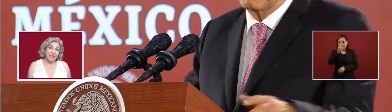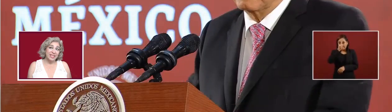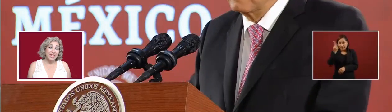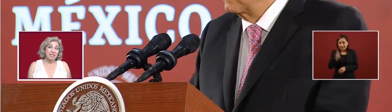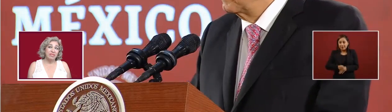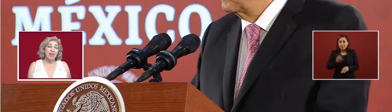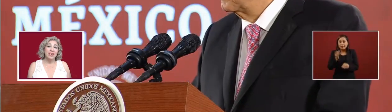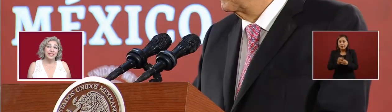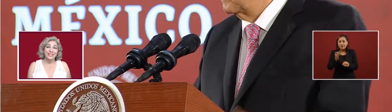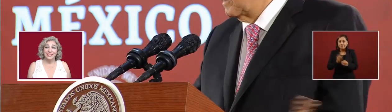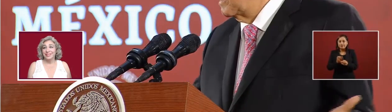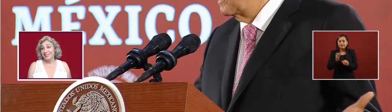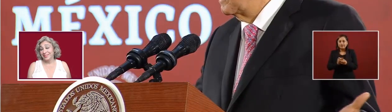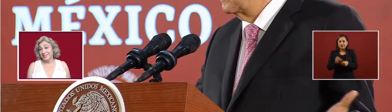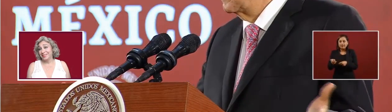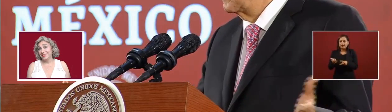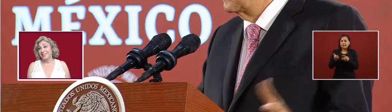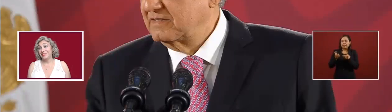because it could fall